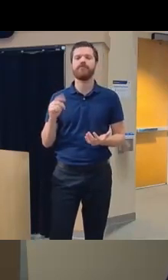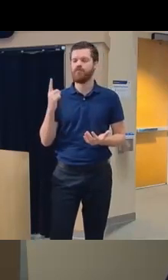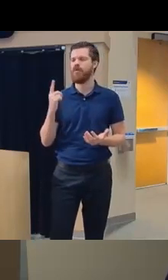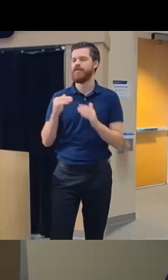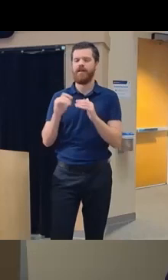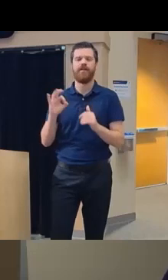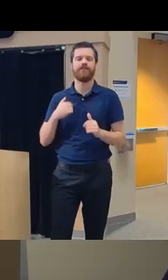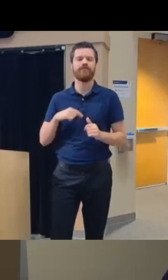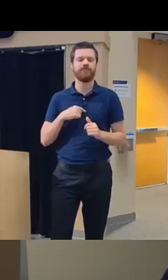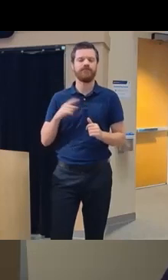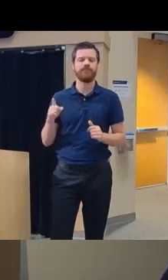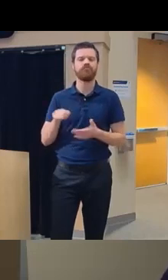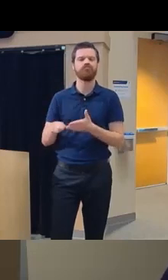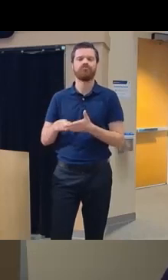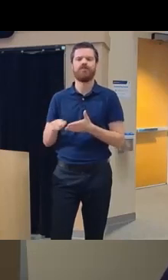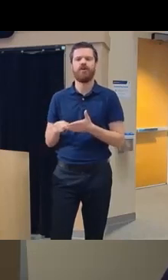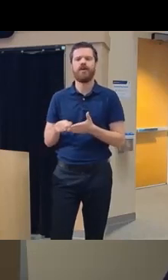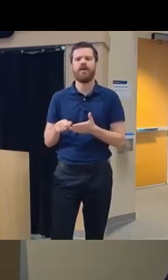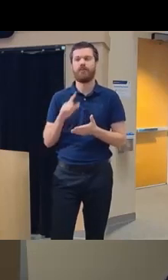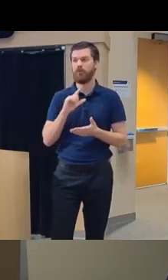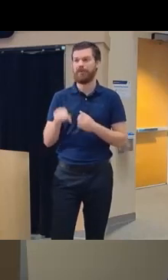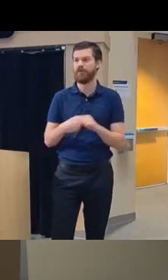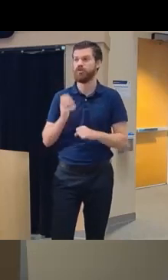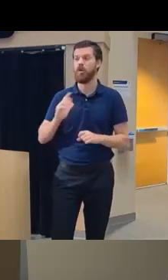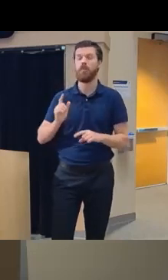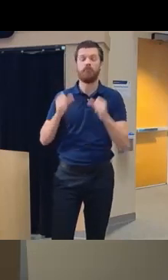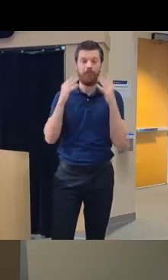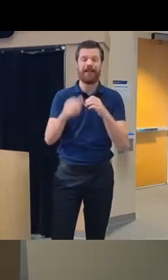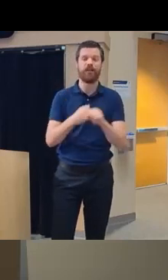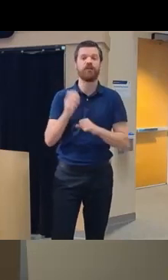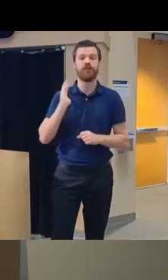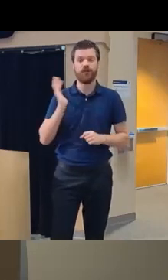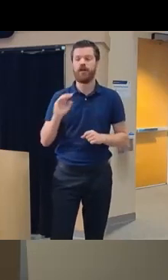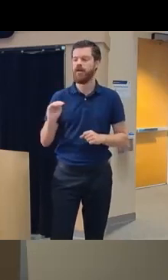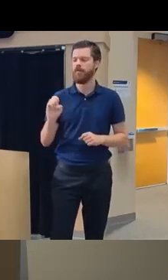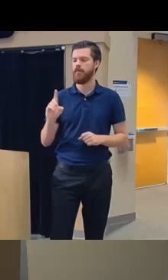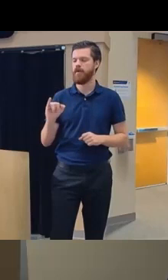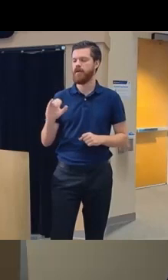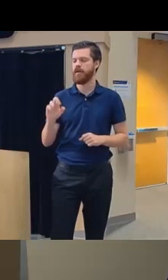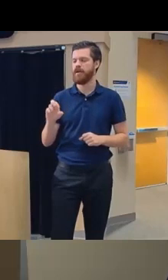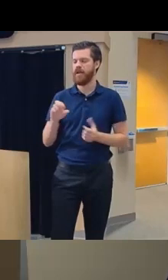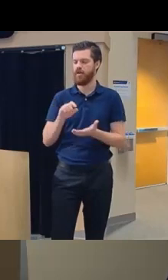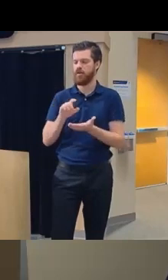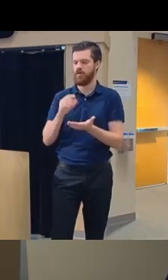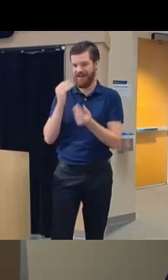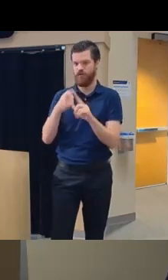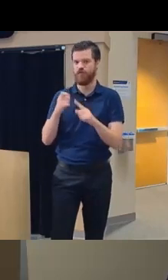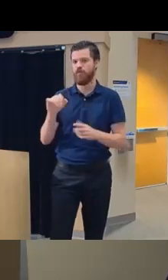of ours, wrote, like, I don't know, say 20 years ago, many years ago, using Medicare data, I think from New York, showing